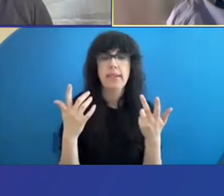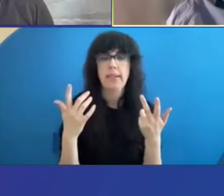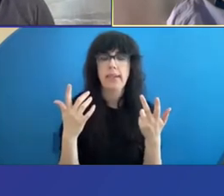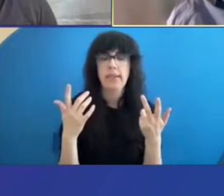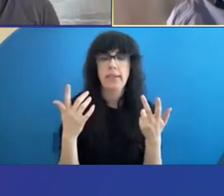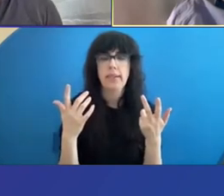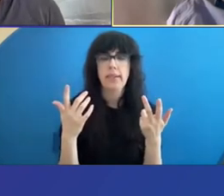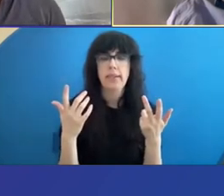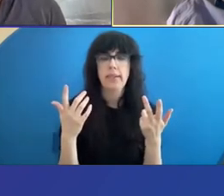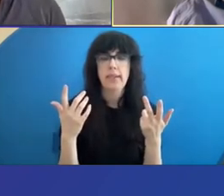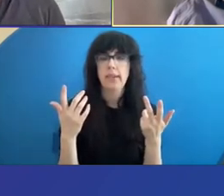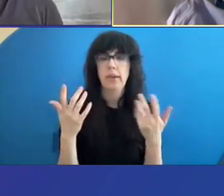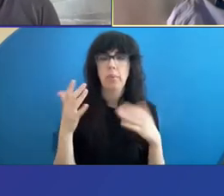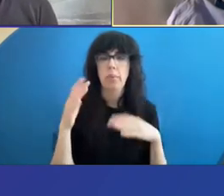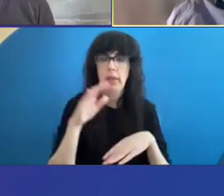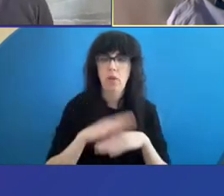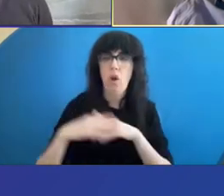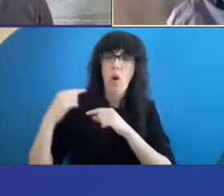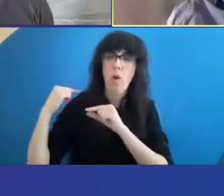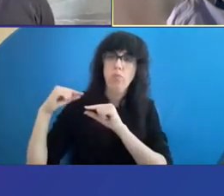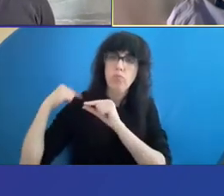on our ancestral lands.